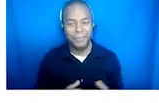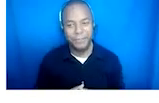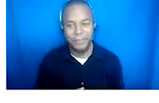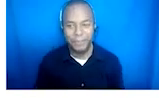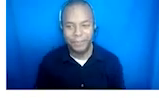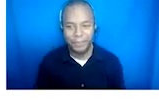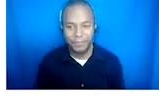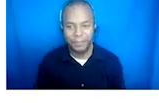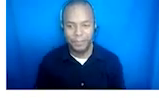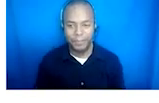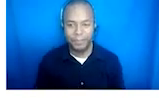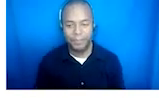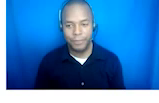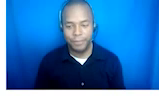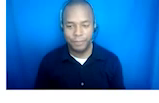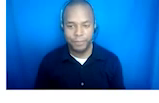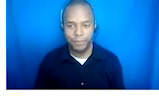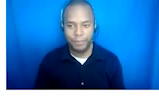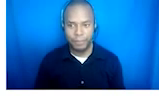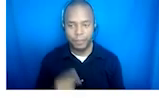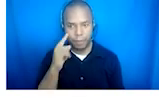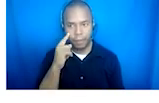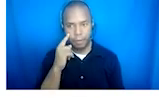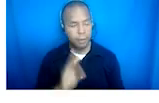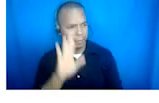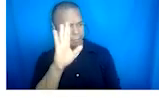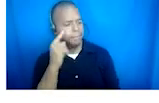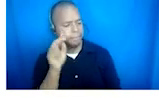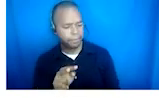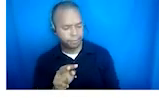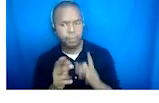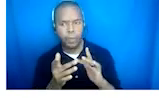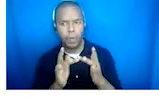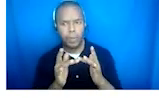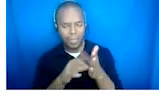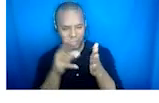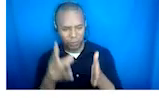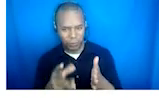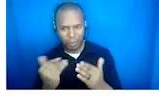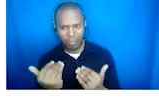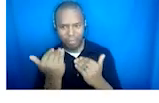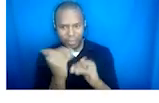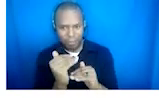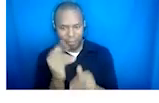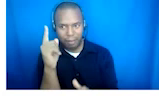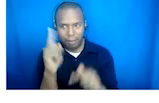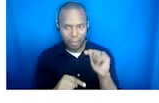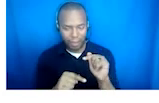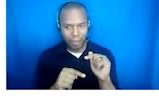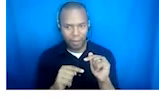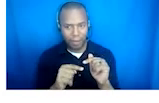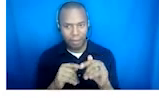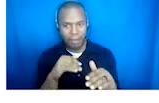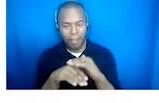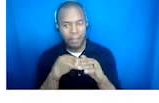I had a comment in the chat here. Online students are limited because they cannot attend all office hours because